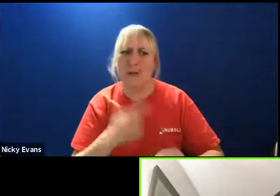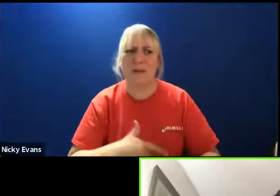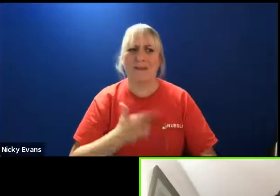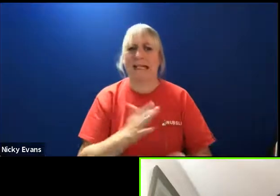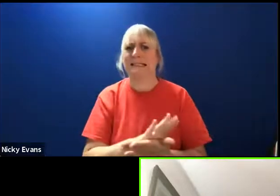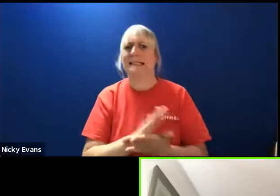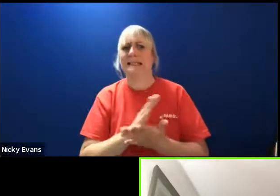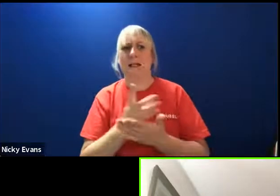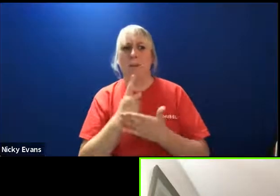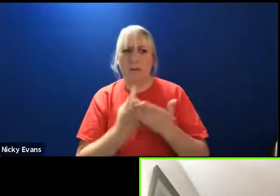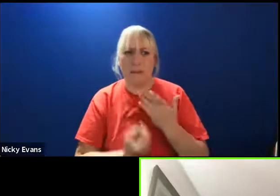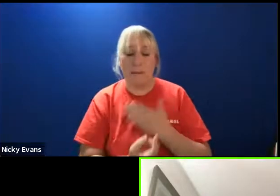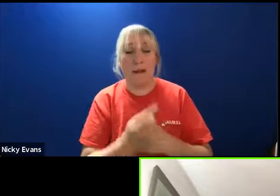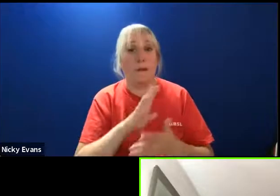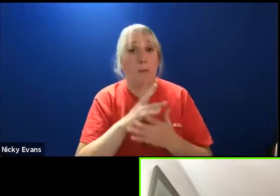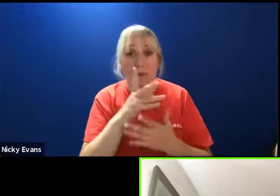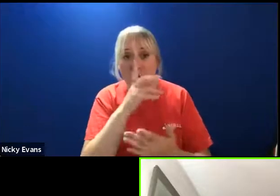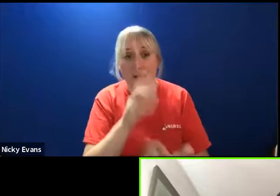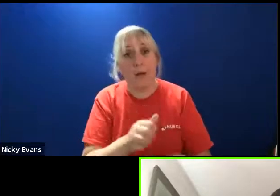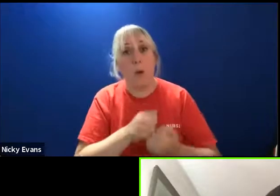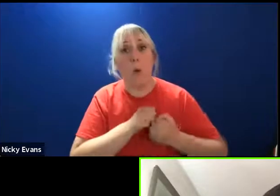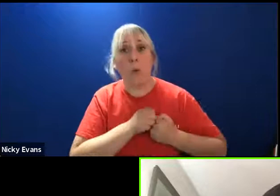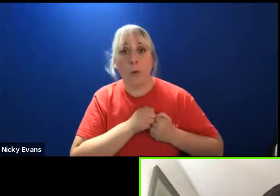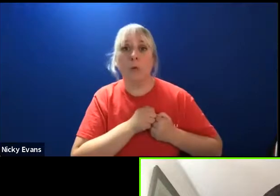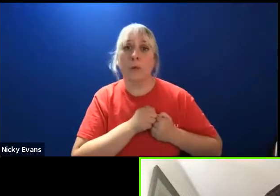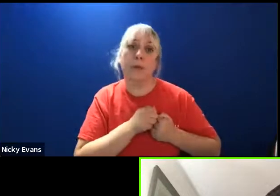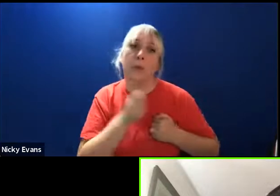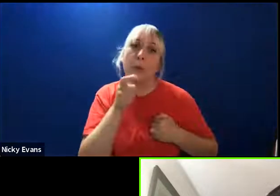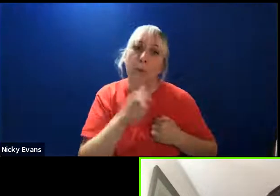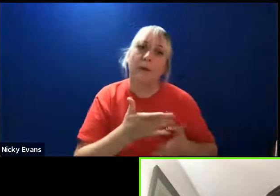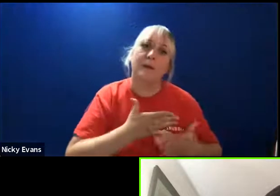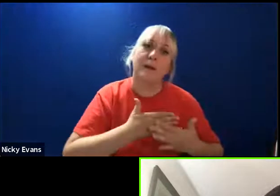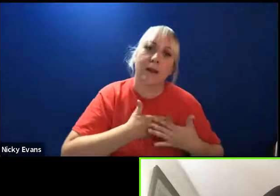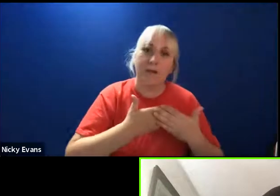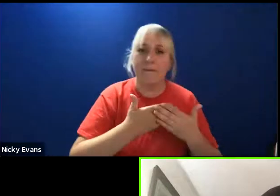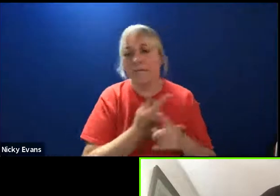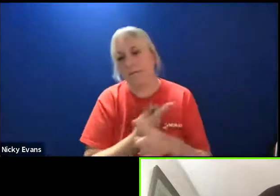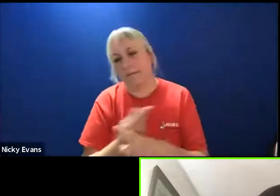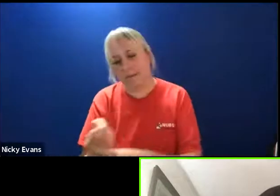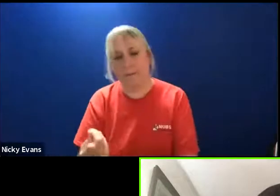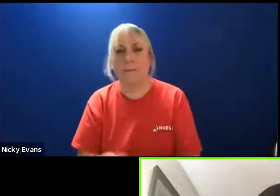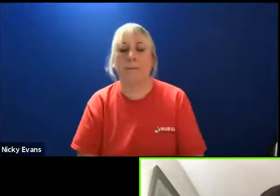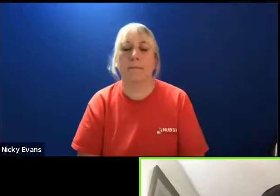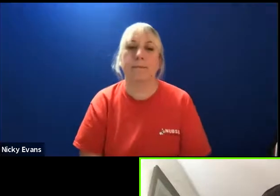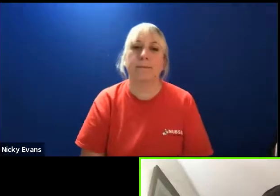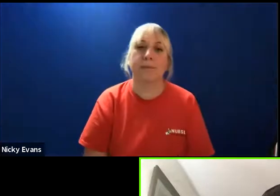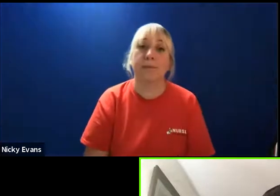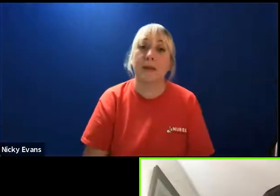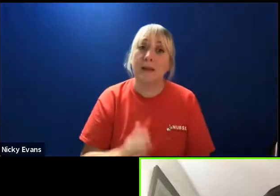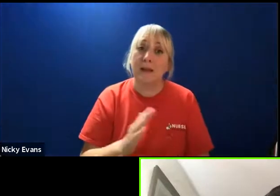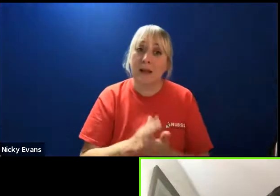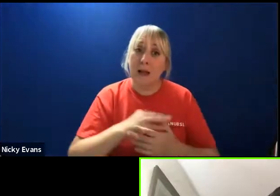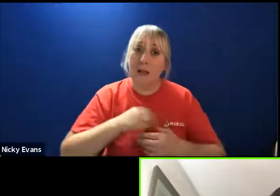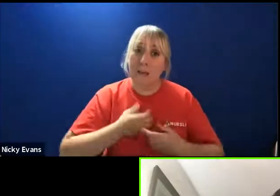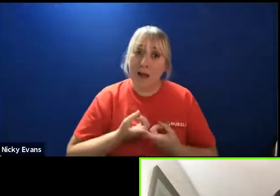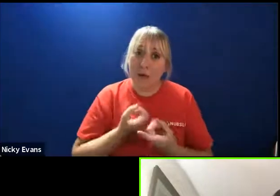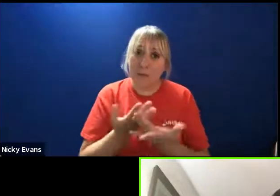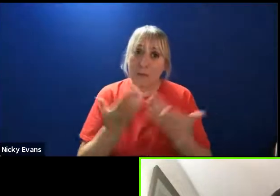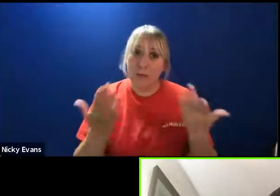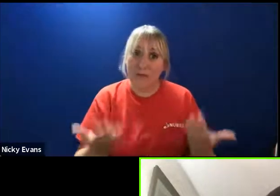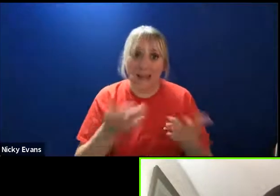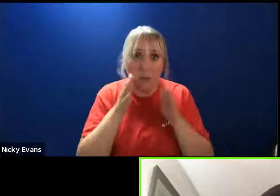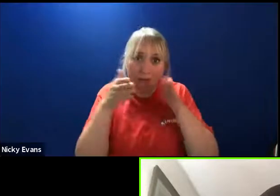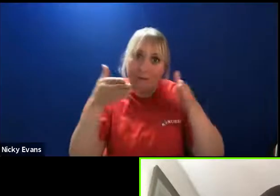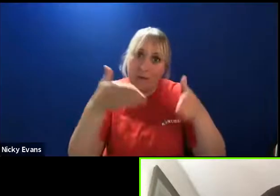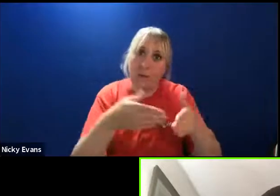on to. My contribution today is going to really focus on one of the chapters